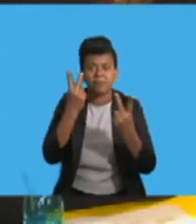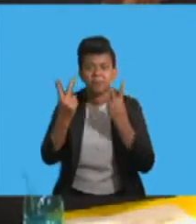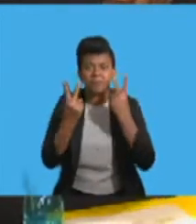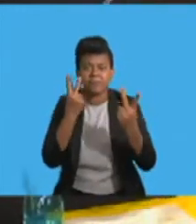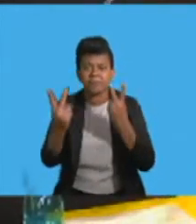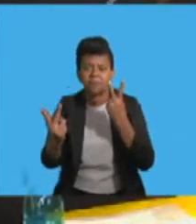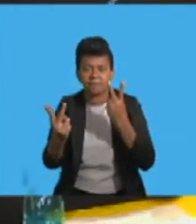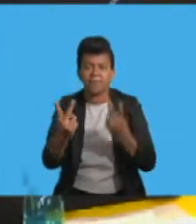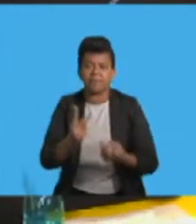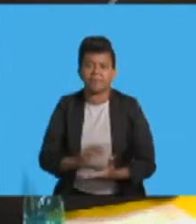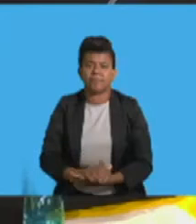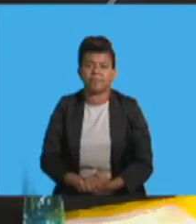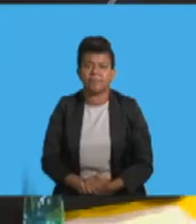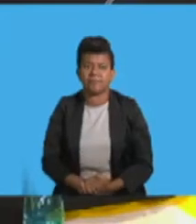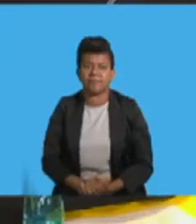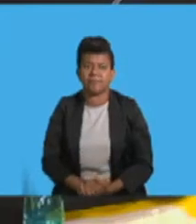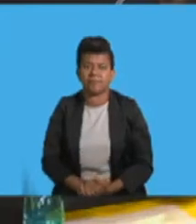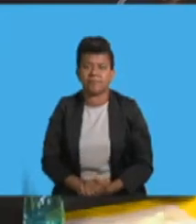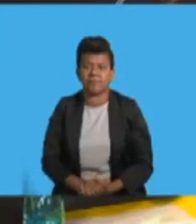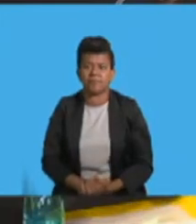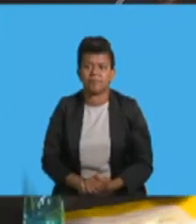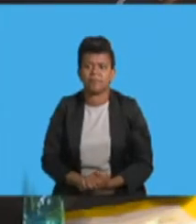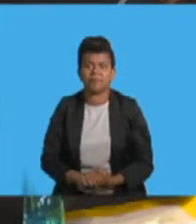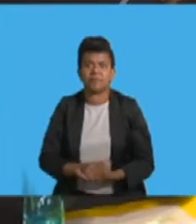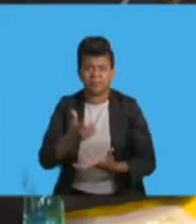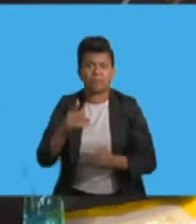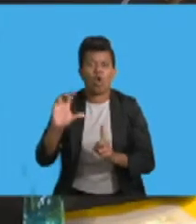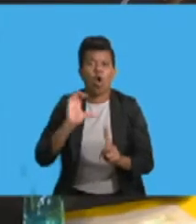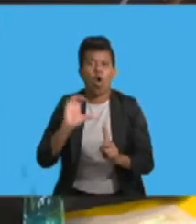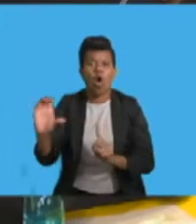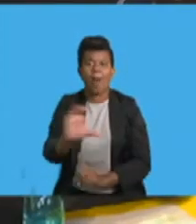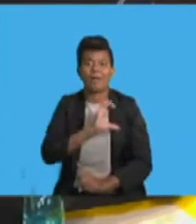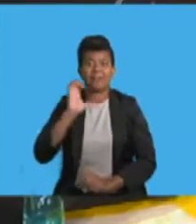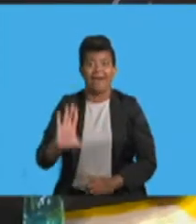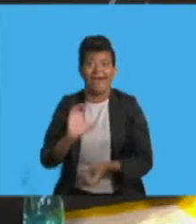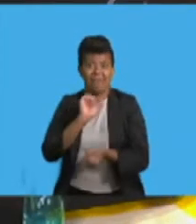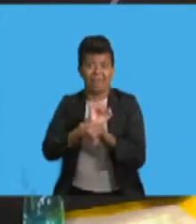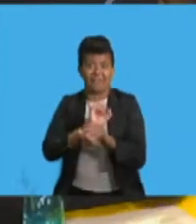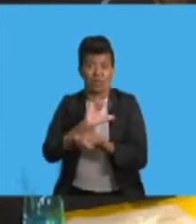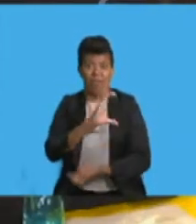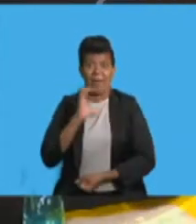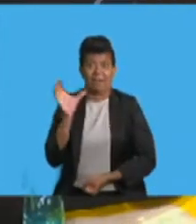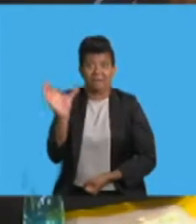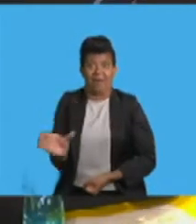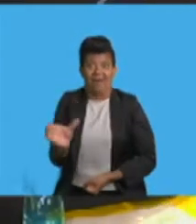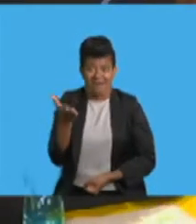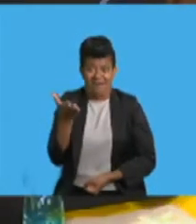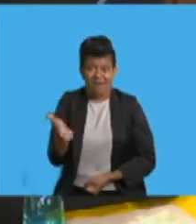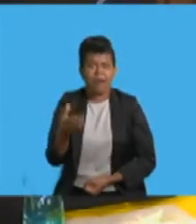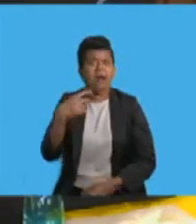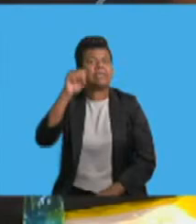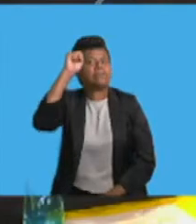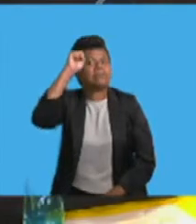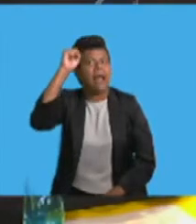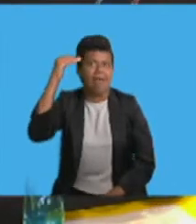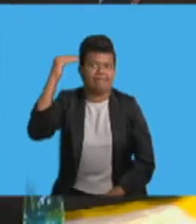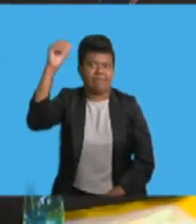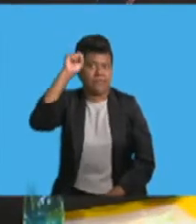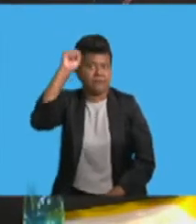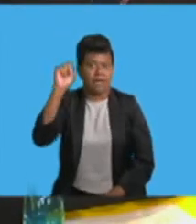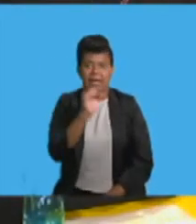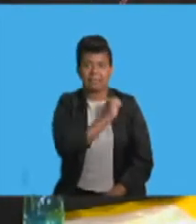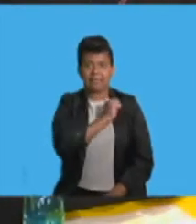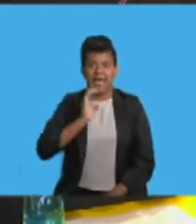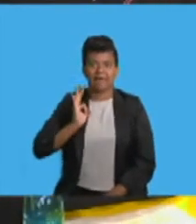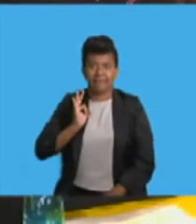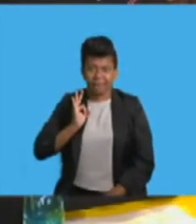Police and his senior staff. It starts from the top, it starts from the leadership, and they have taken